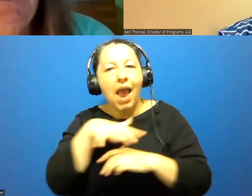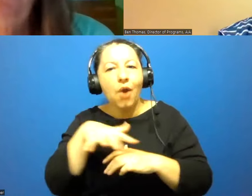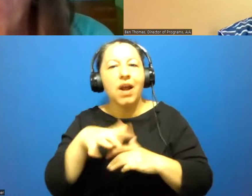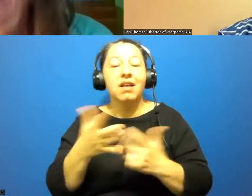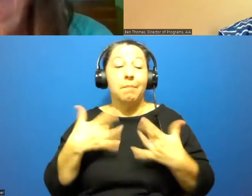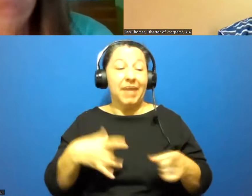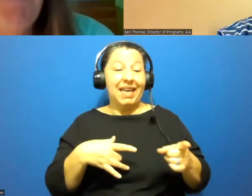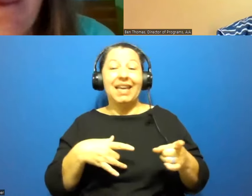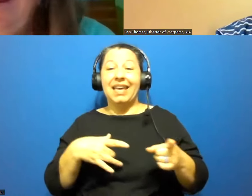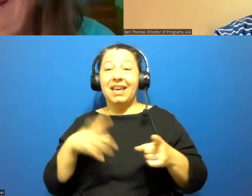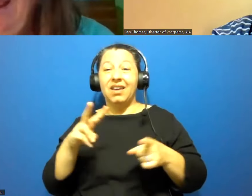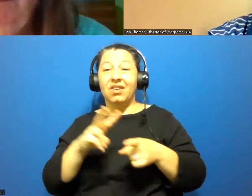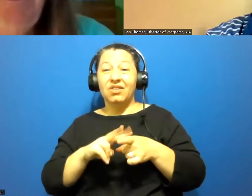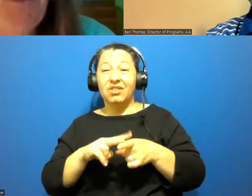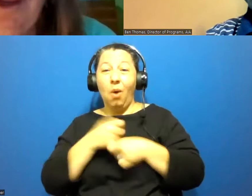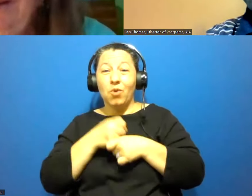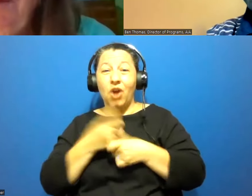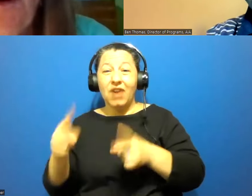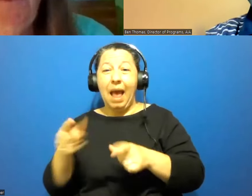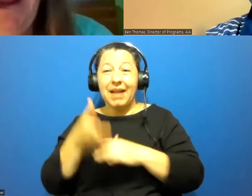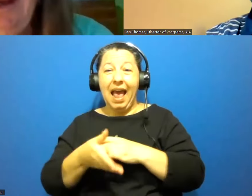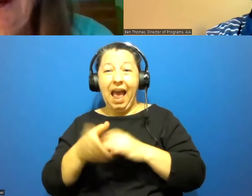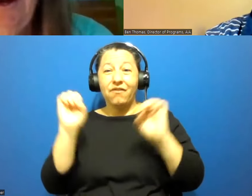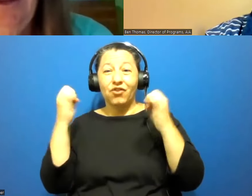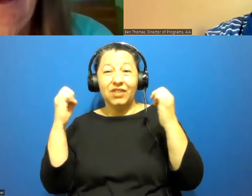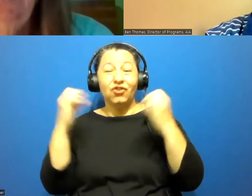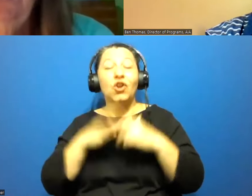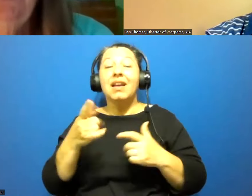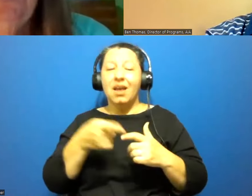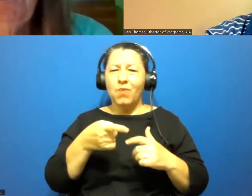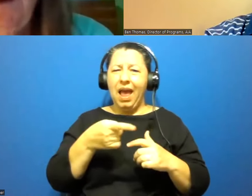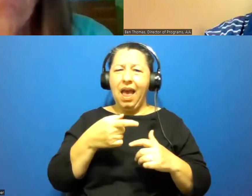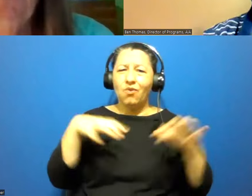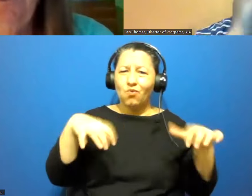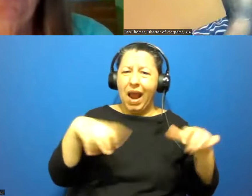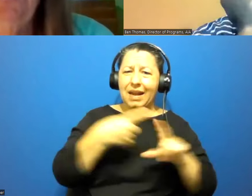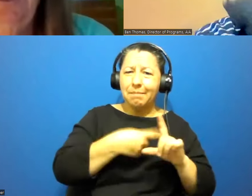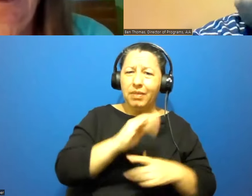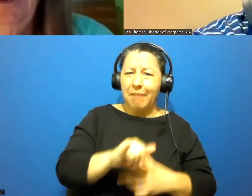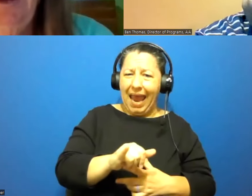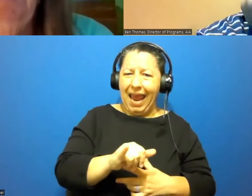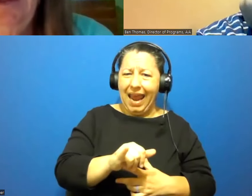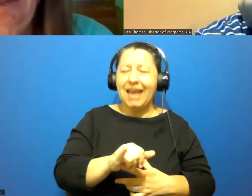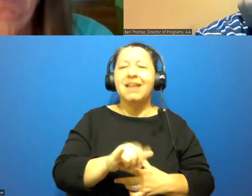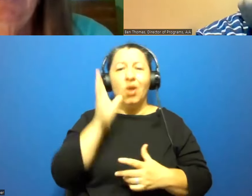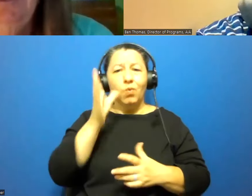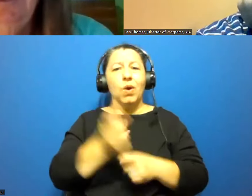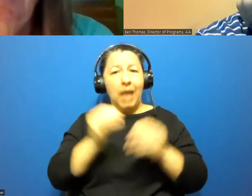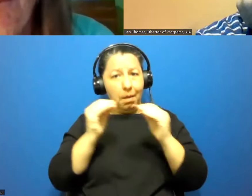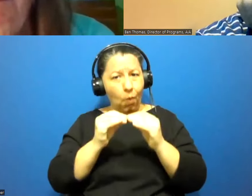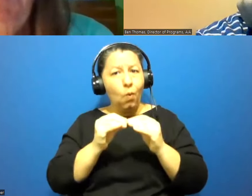we had rain in May, and we're going to get more rain here. This is the rainforest,